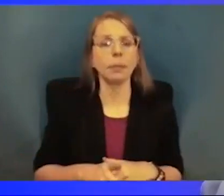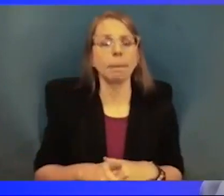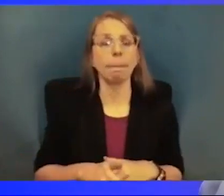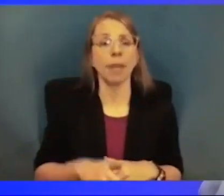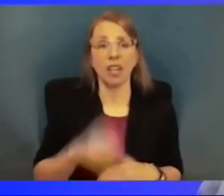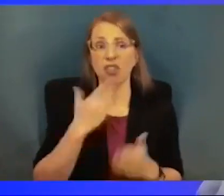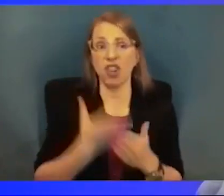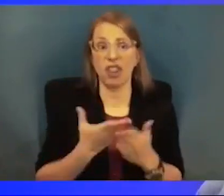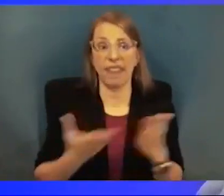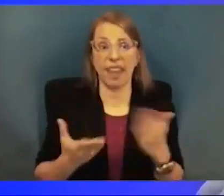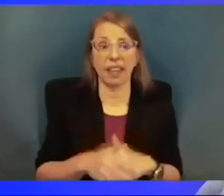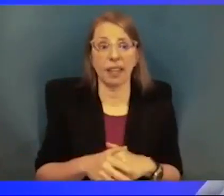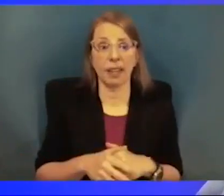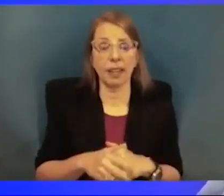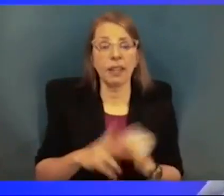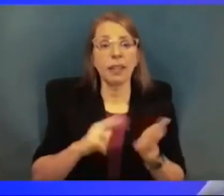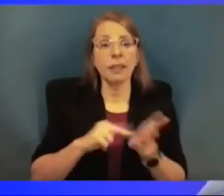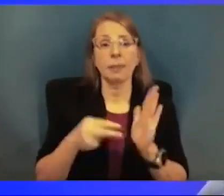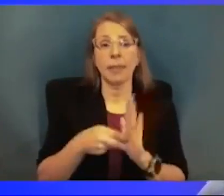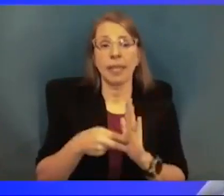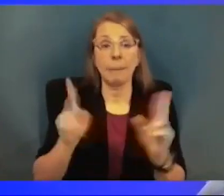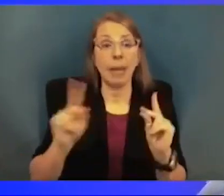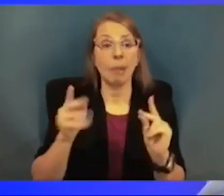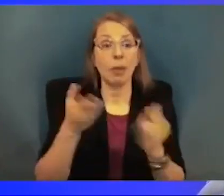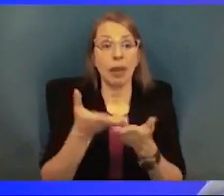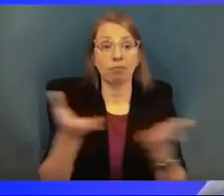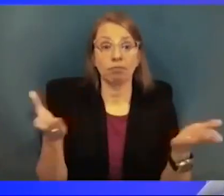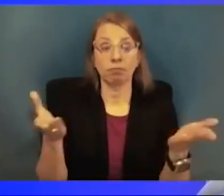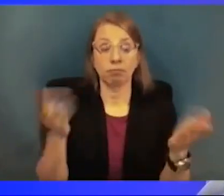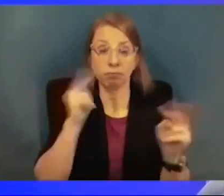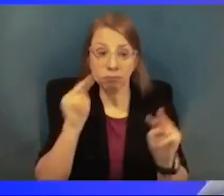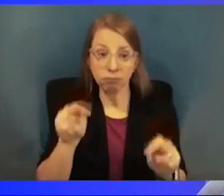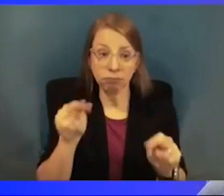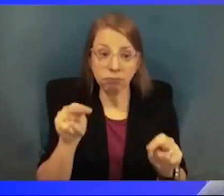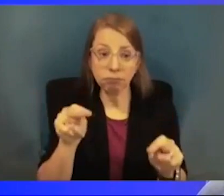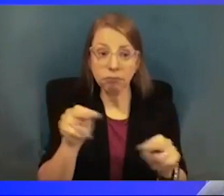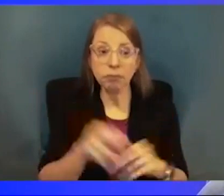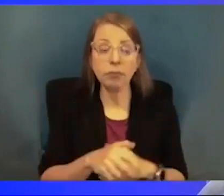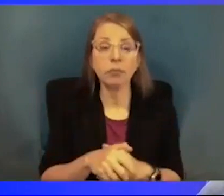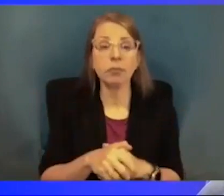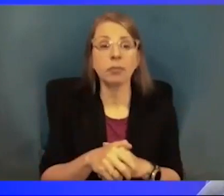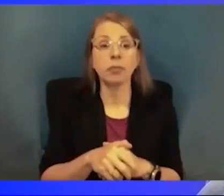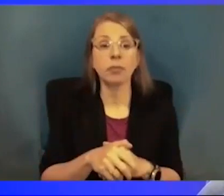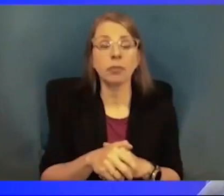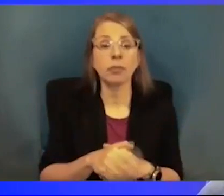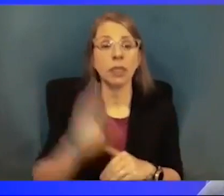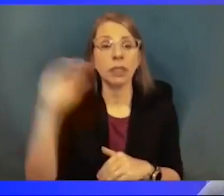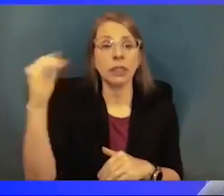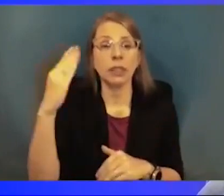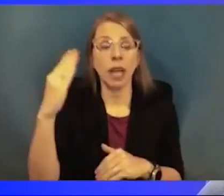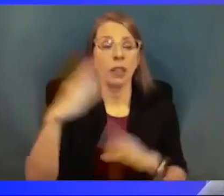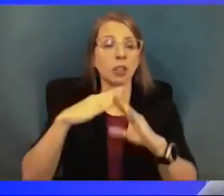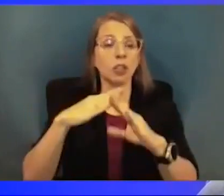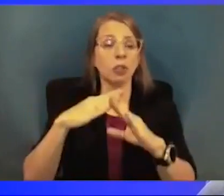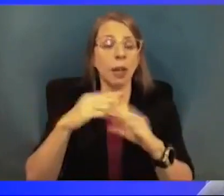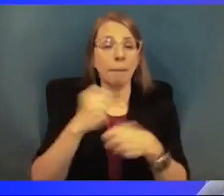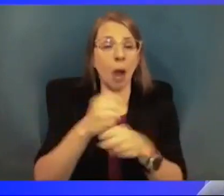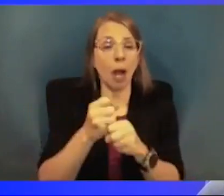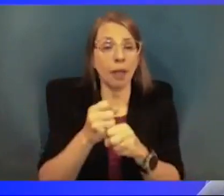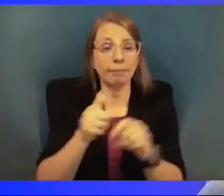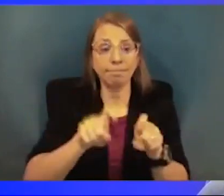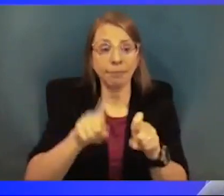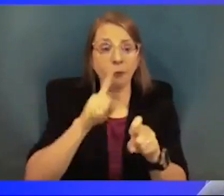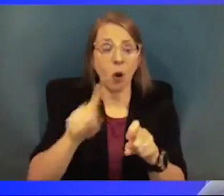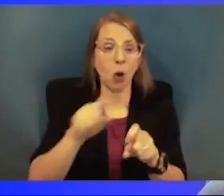that there's people out there who are watching our sunscreen products and testing them for quality and safety.